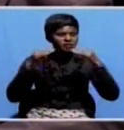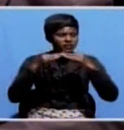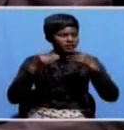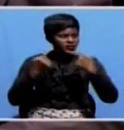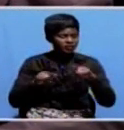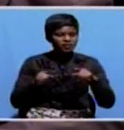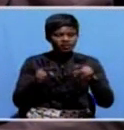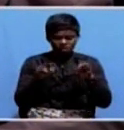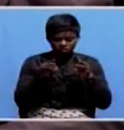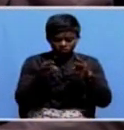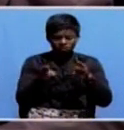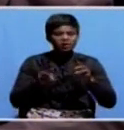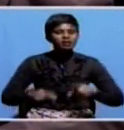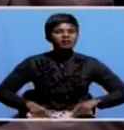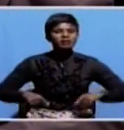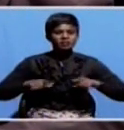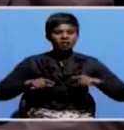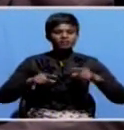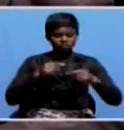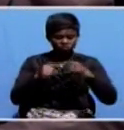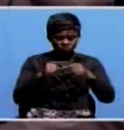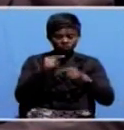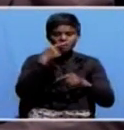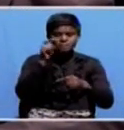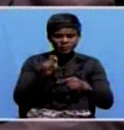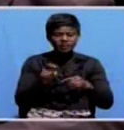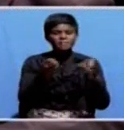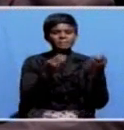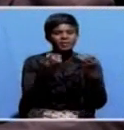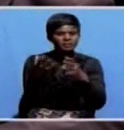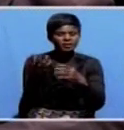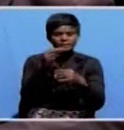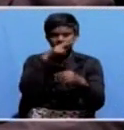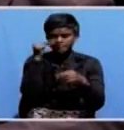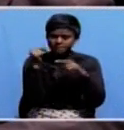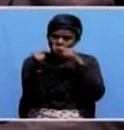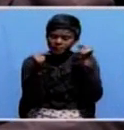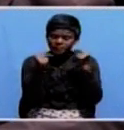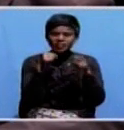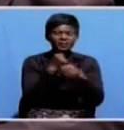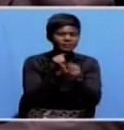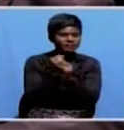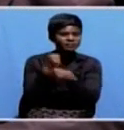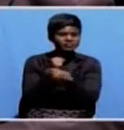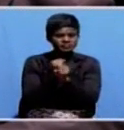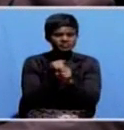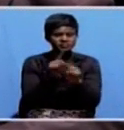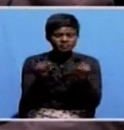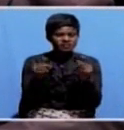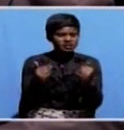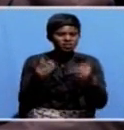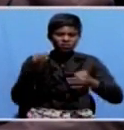And that's the way life should go. So many crimes are committed, but